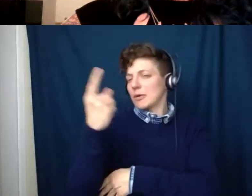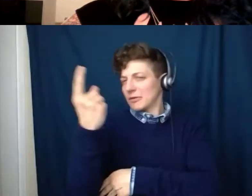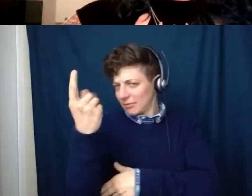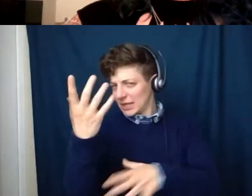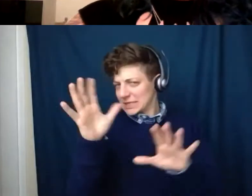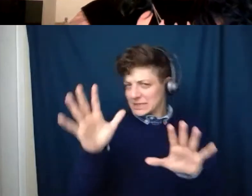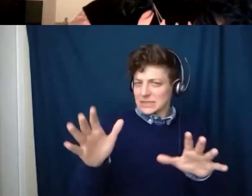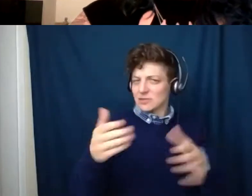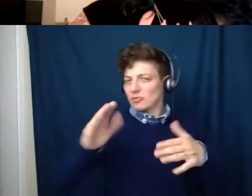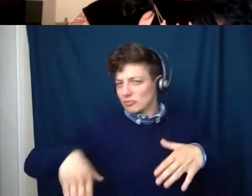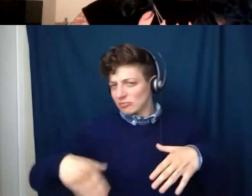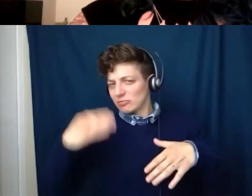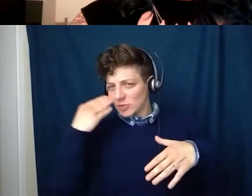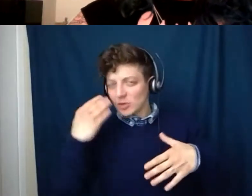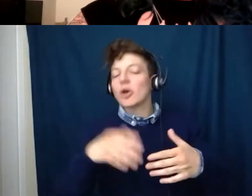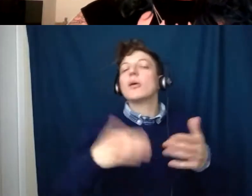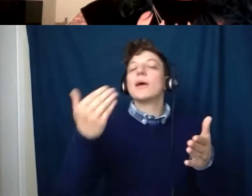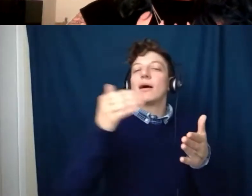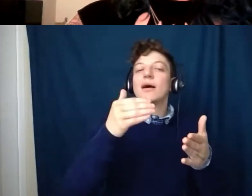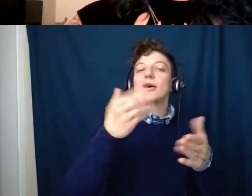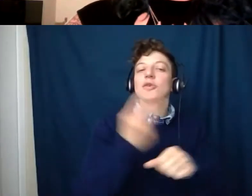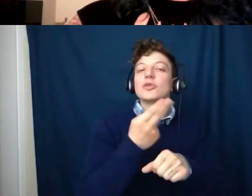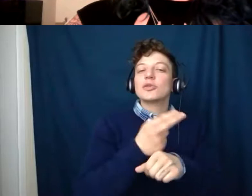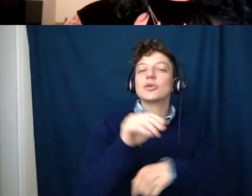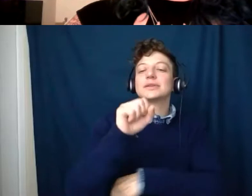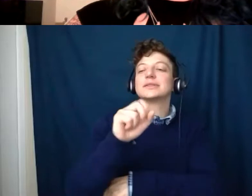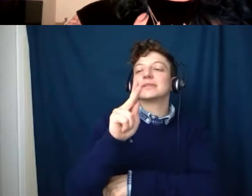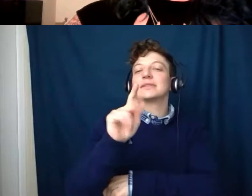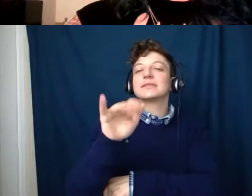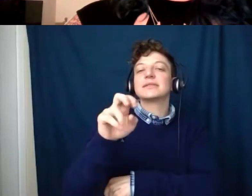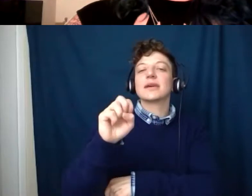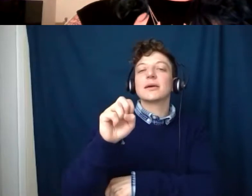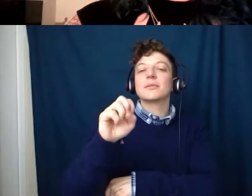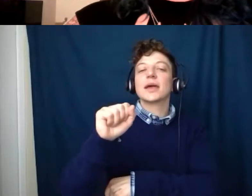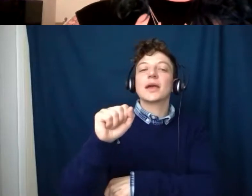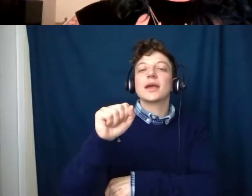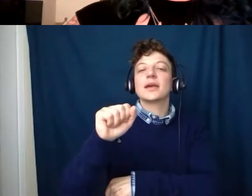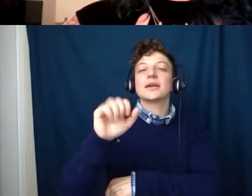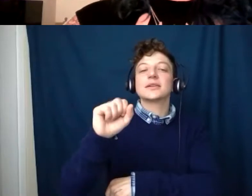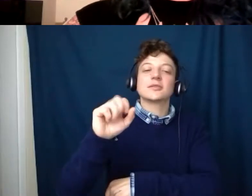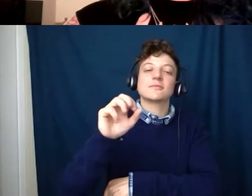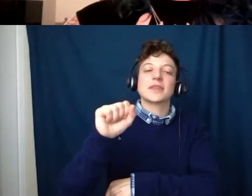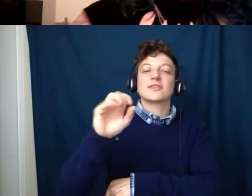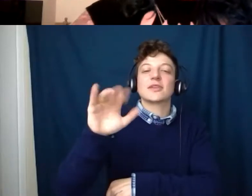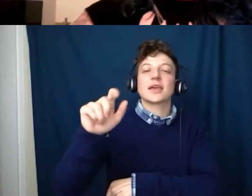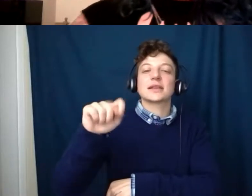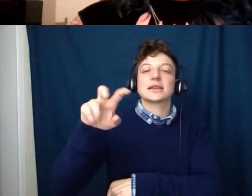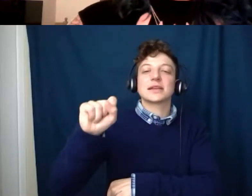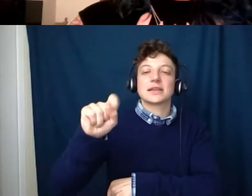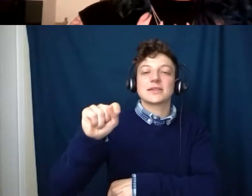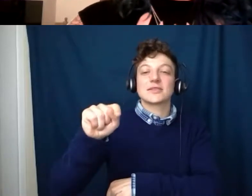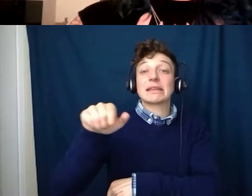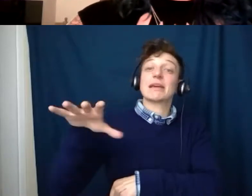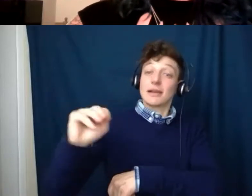checking up on skypeascientist.com under the events tab for an update there. In November, we're